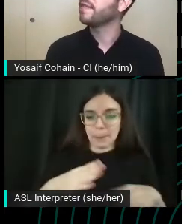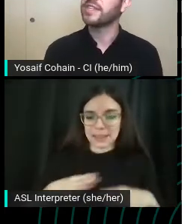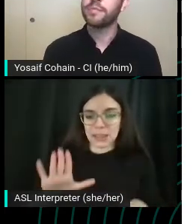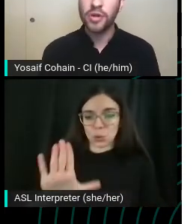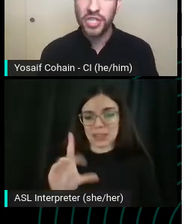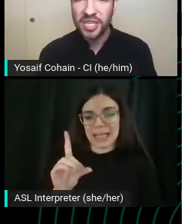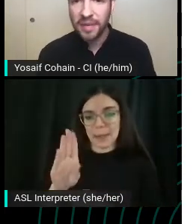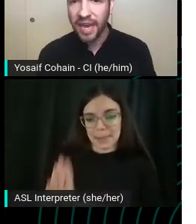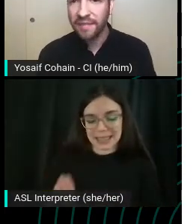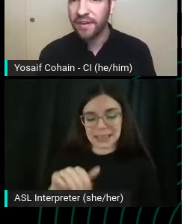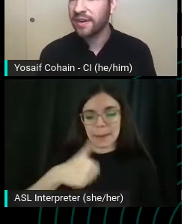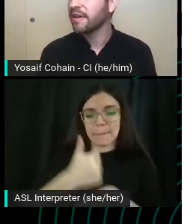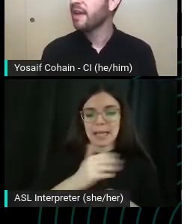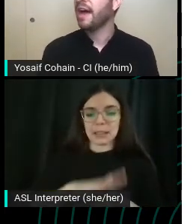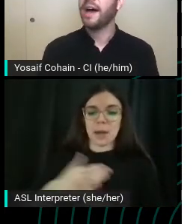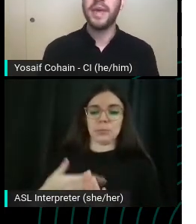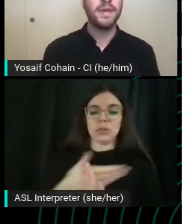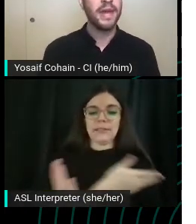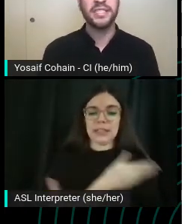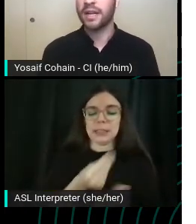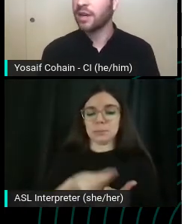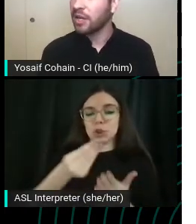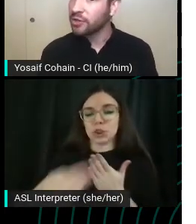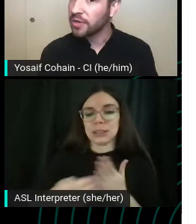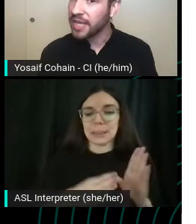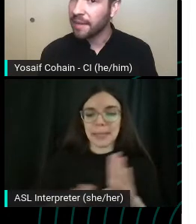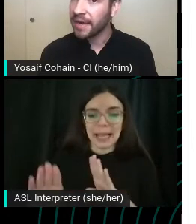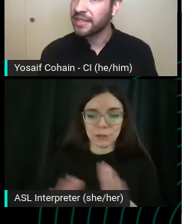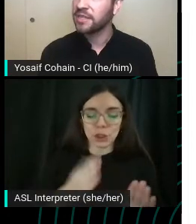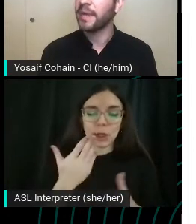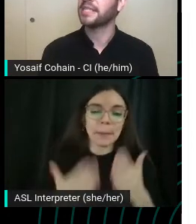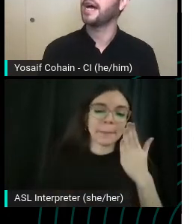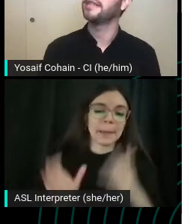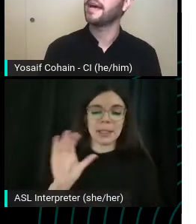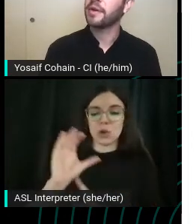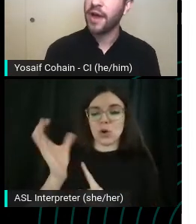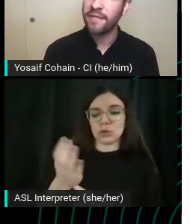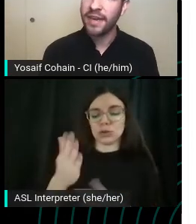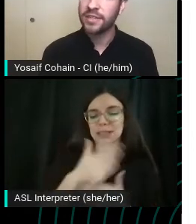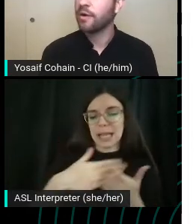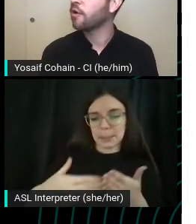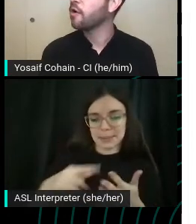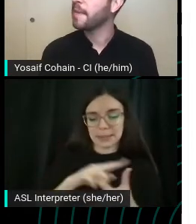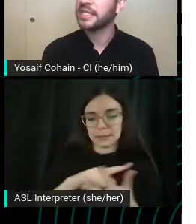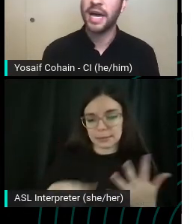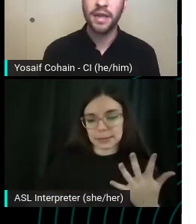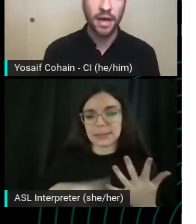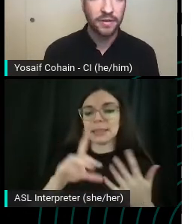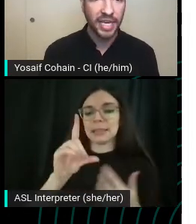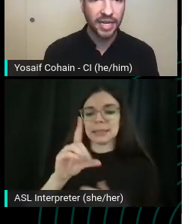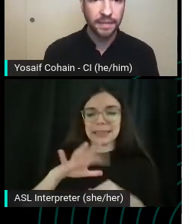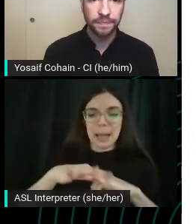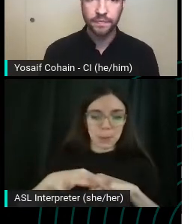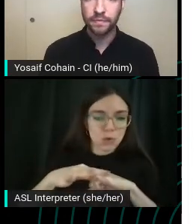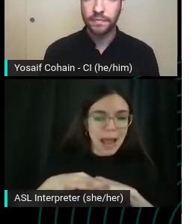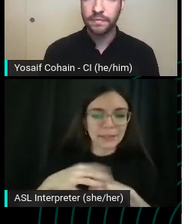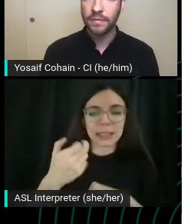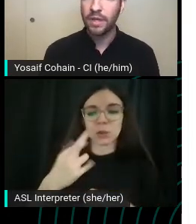on previous purchasing behavior, maybe based on cultural segments, based on demographics, or based on other